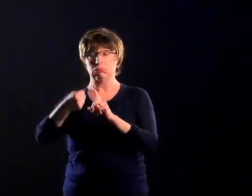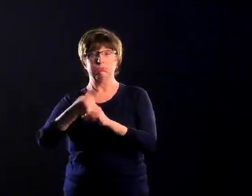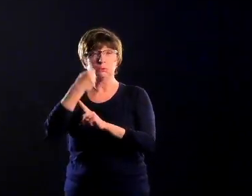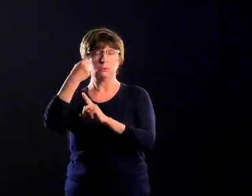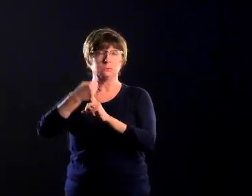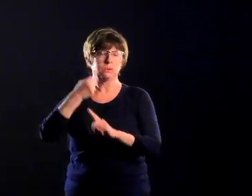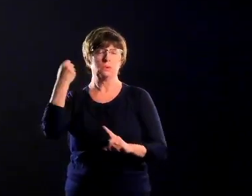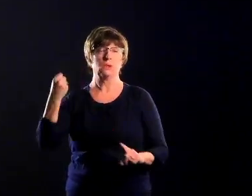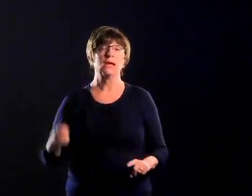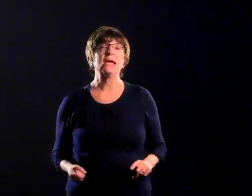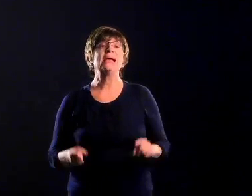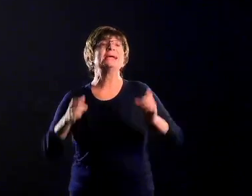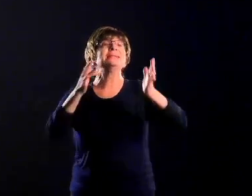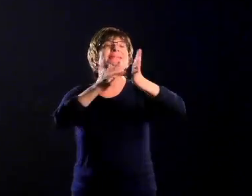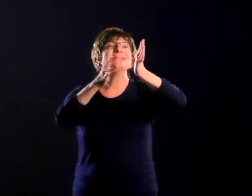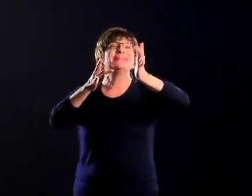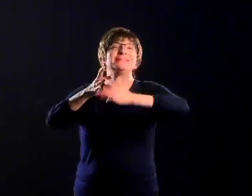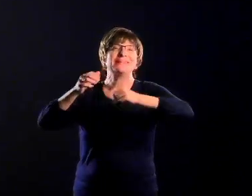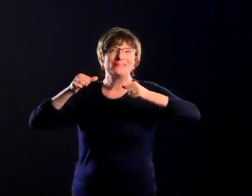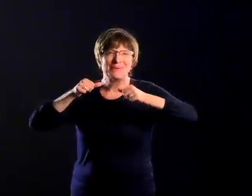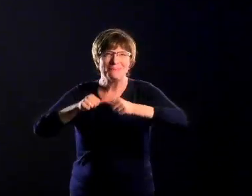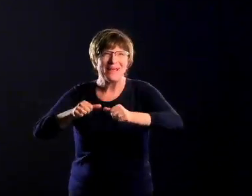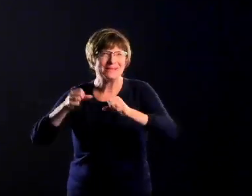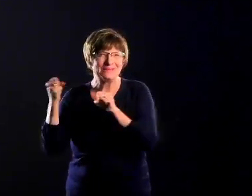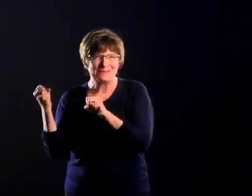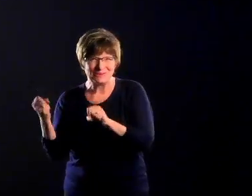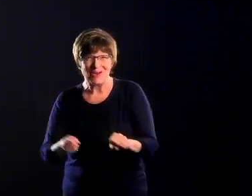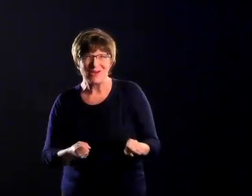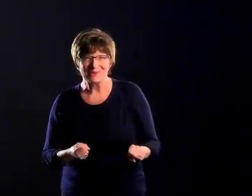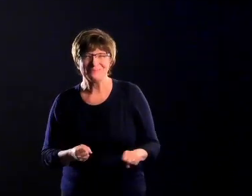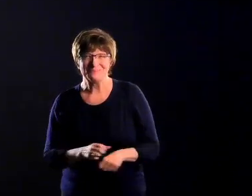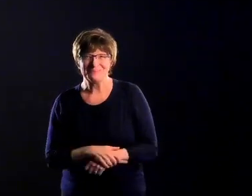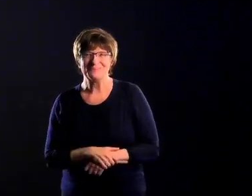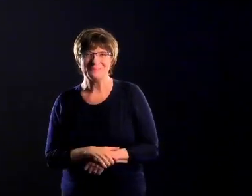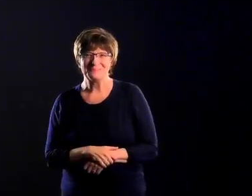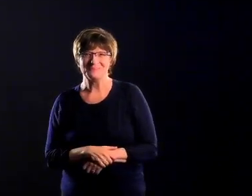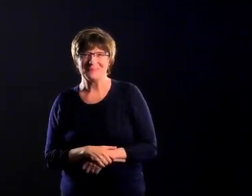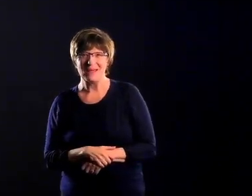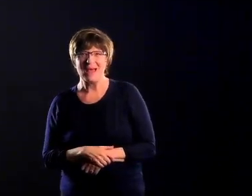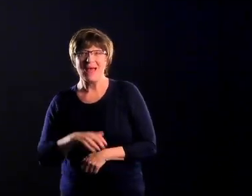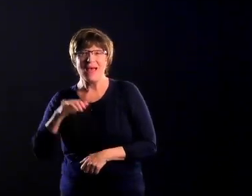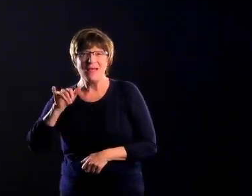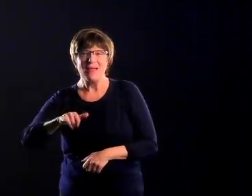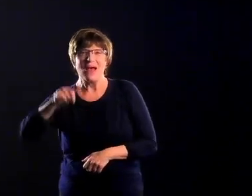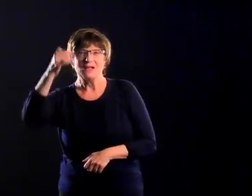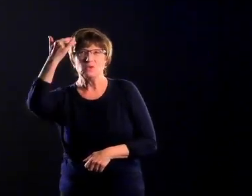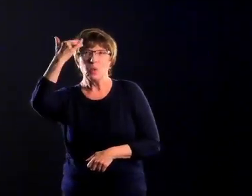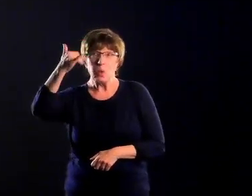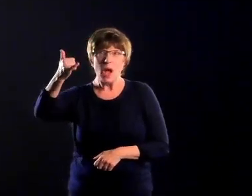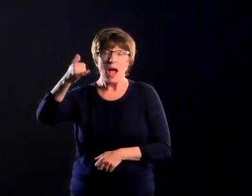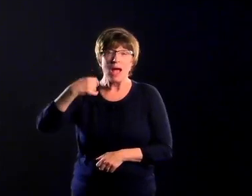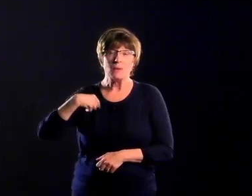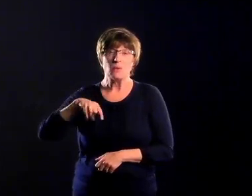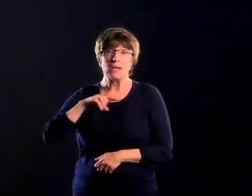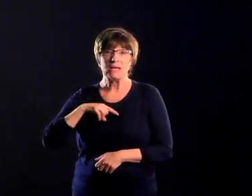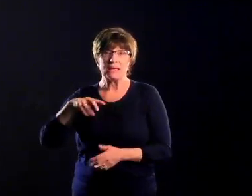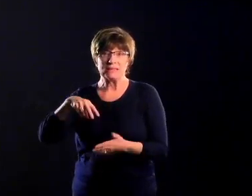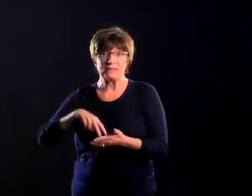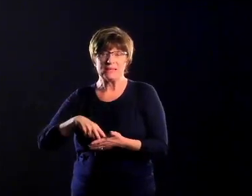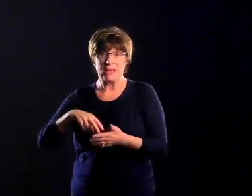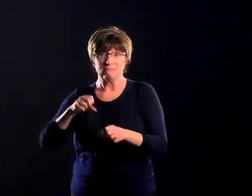The fact is that Jesus remains strong. And that's why we can stand